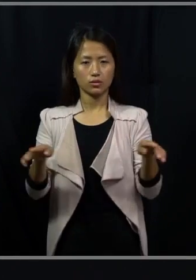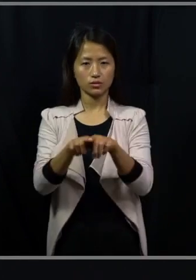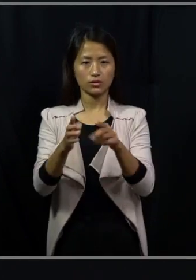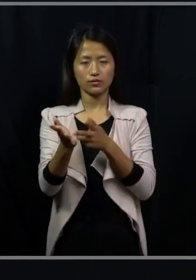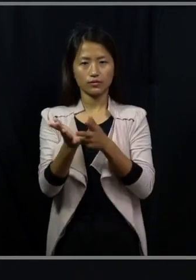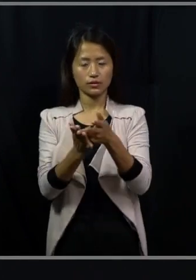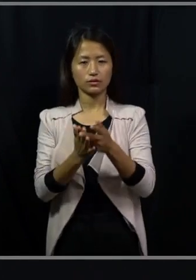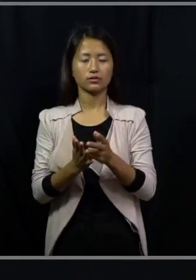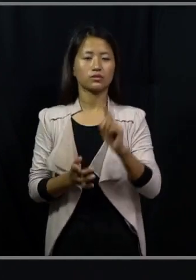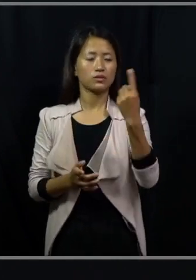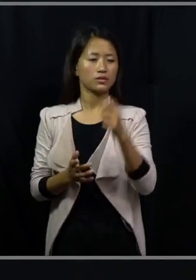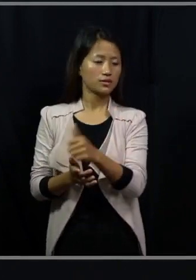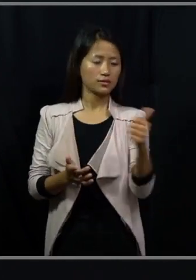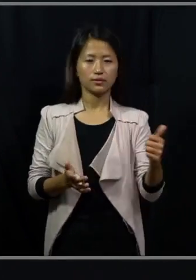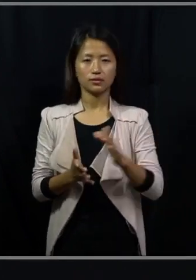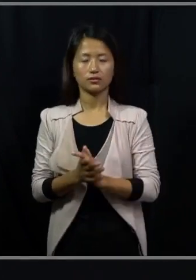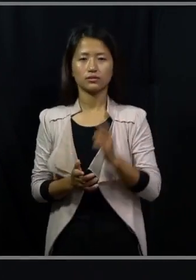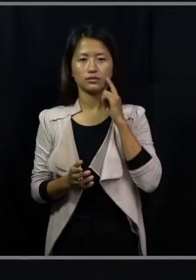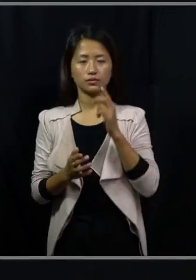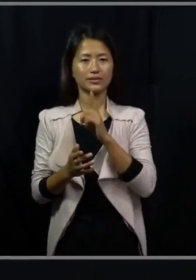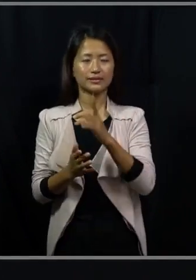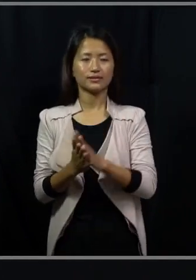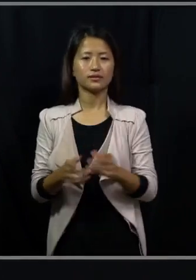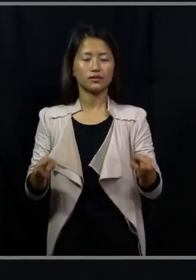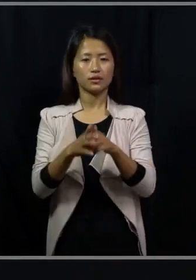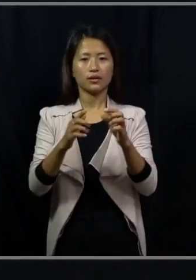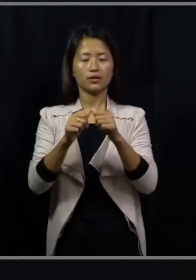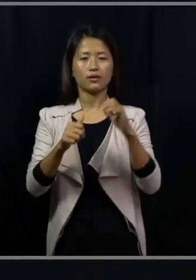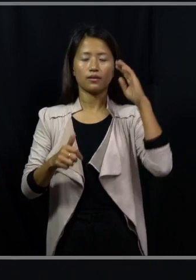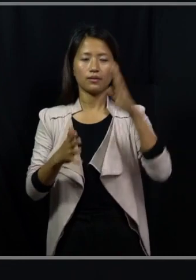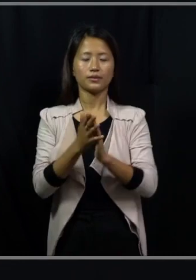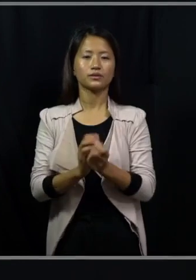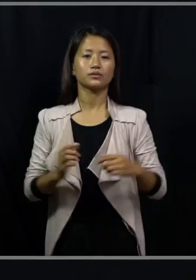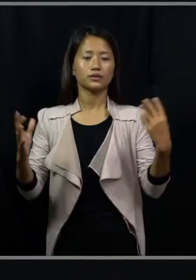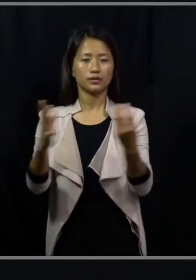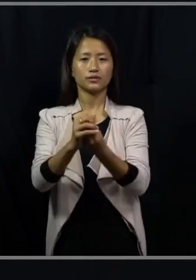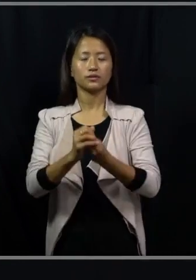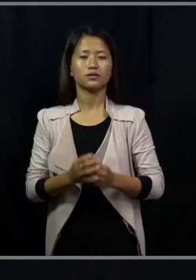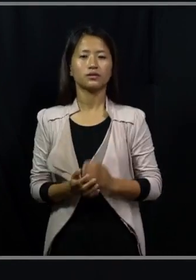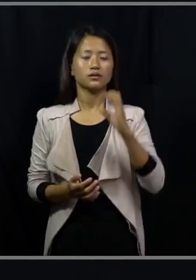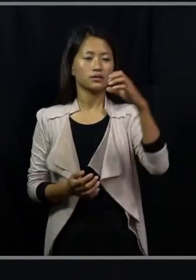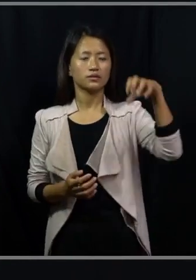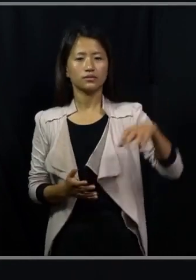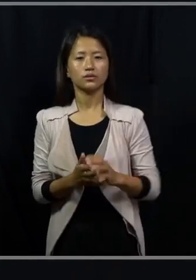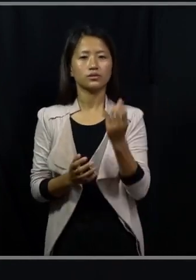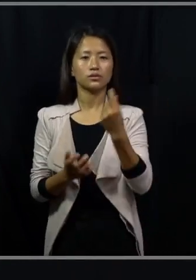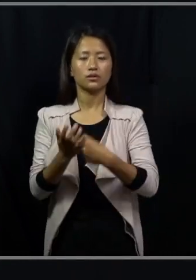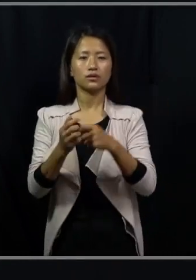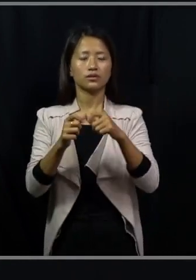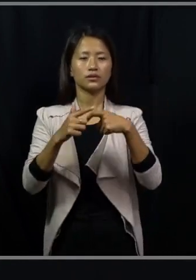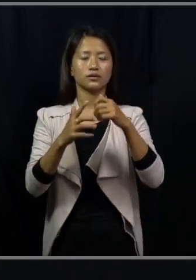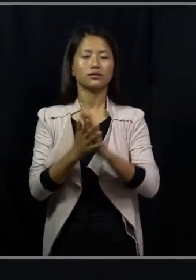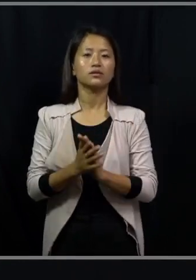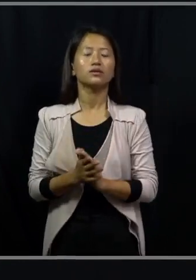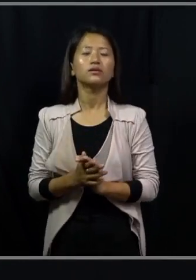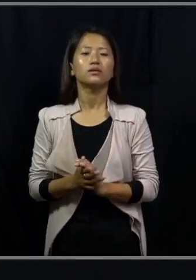one another so as to repeatedly get an army together. And also in the city of Uruk, we find